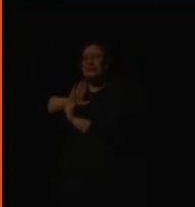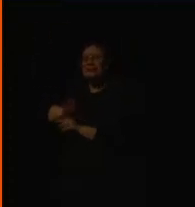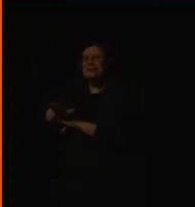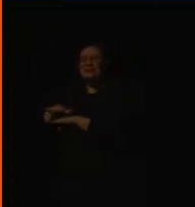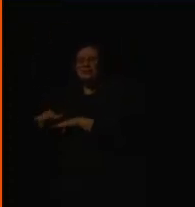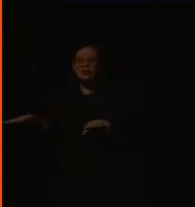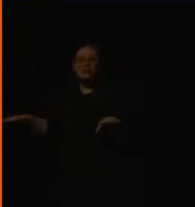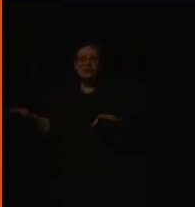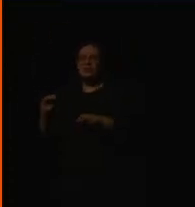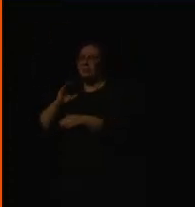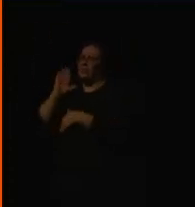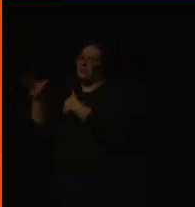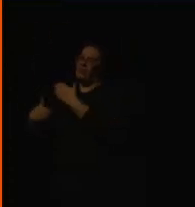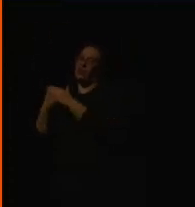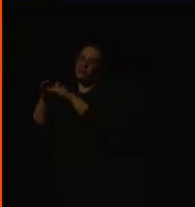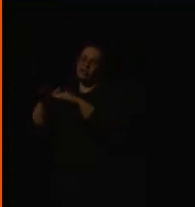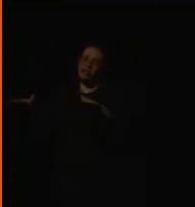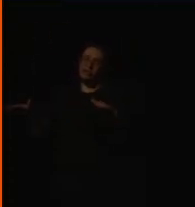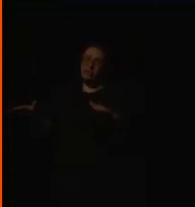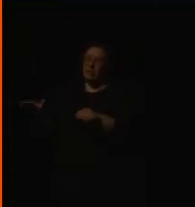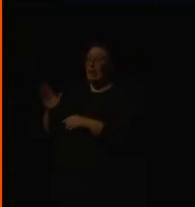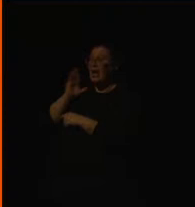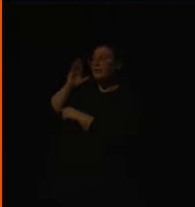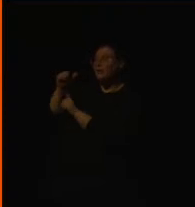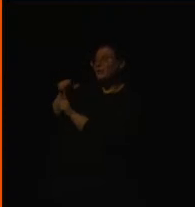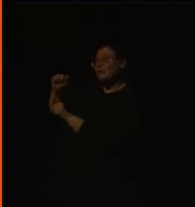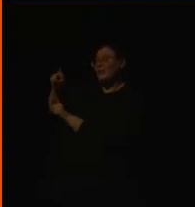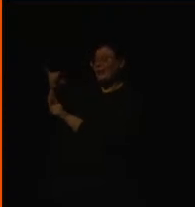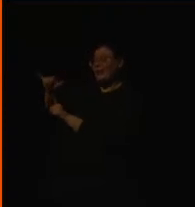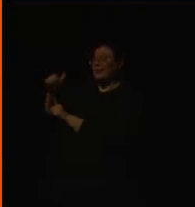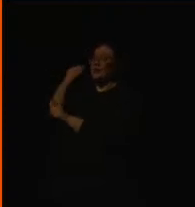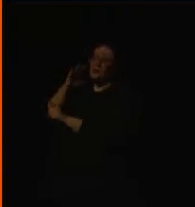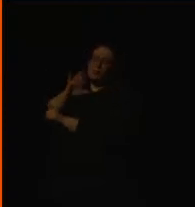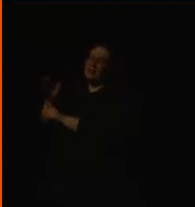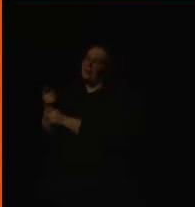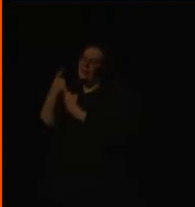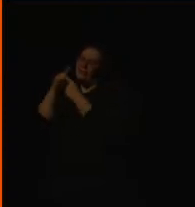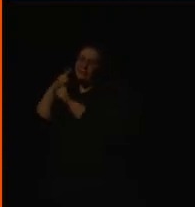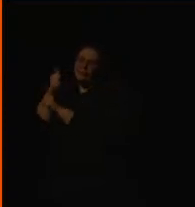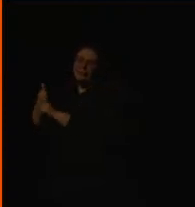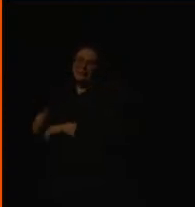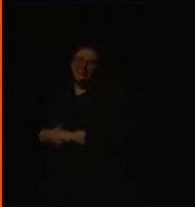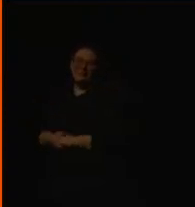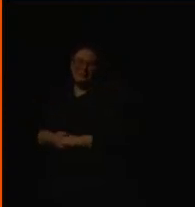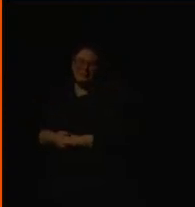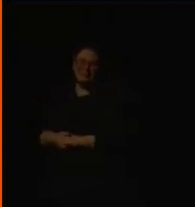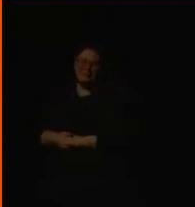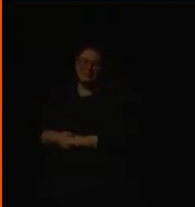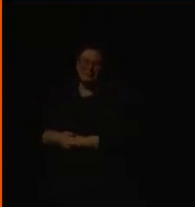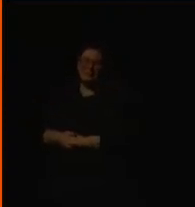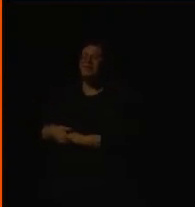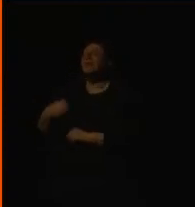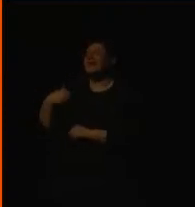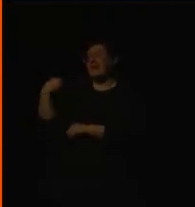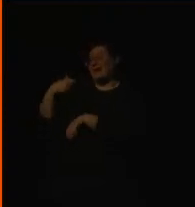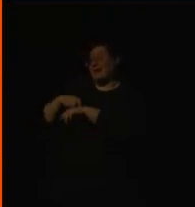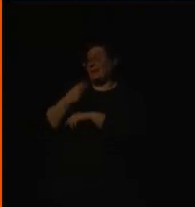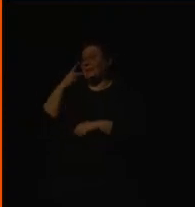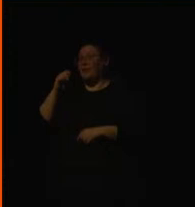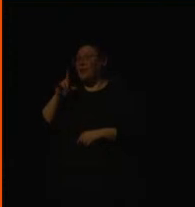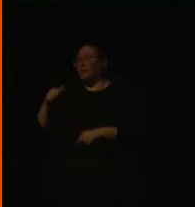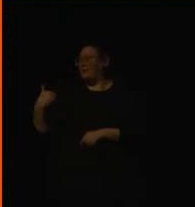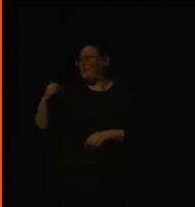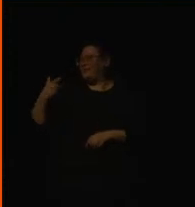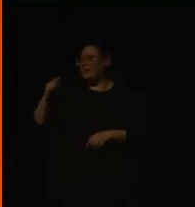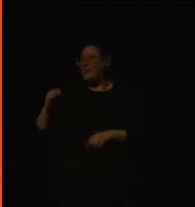and all children, a future he knew he would never see. I last saw Ady last September at the Four